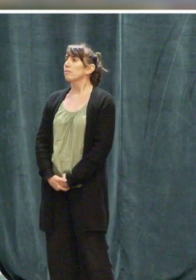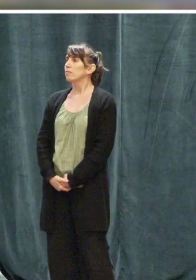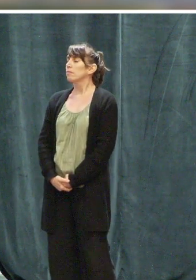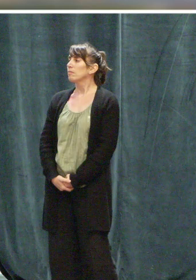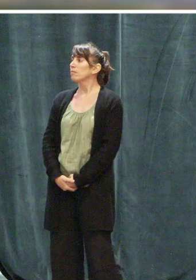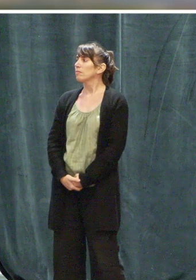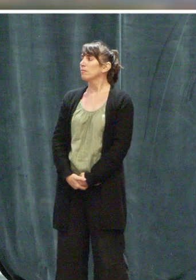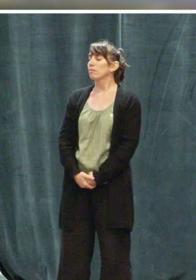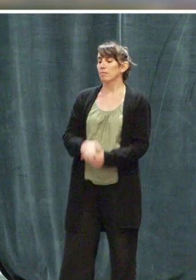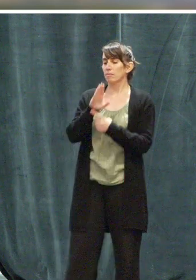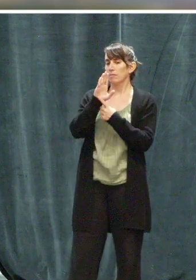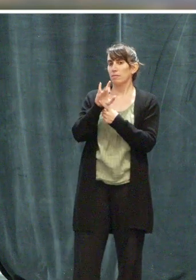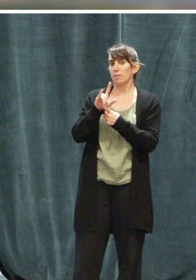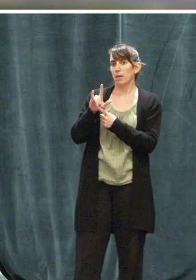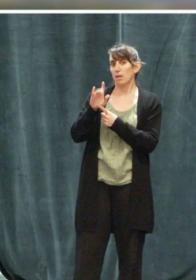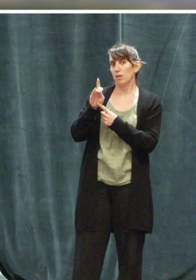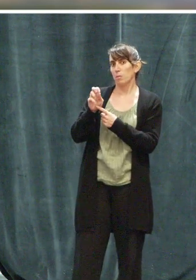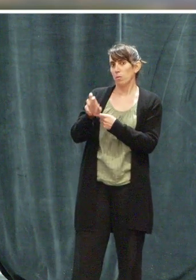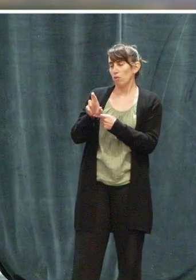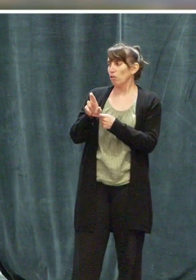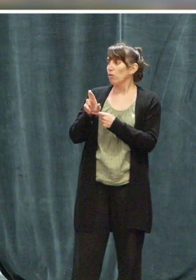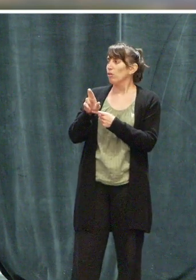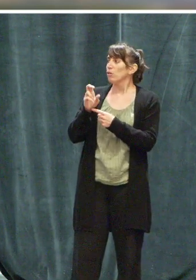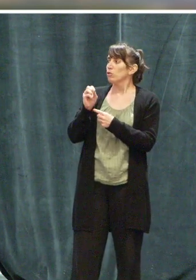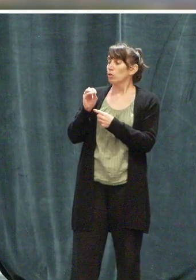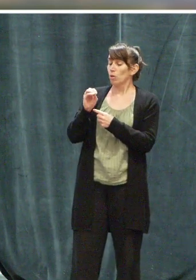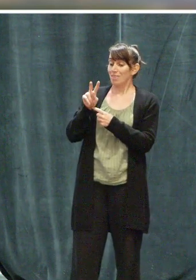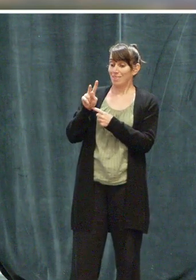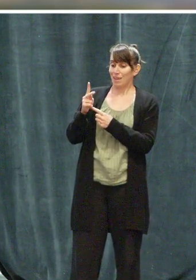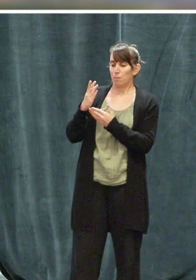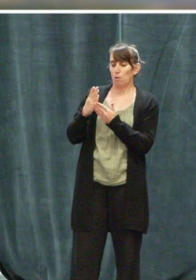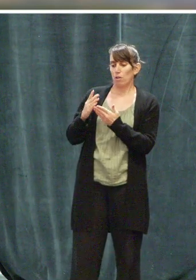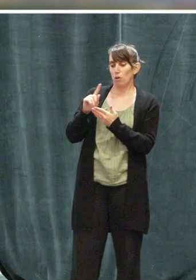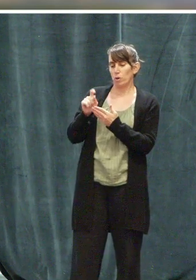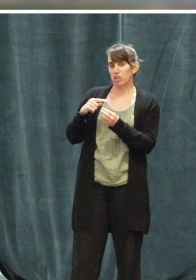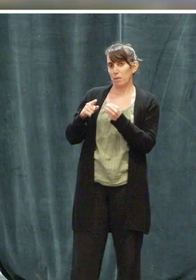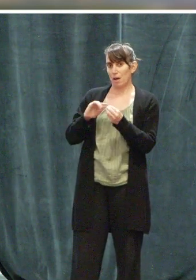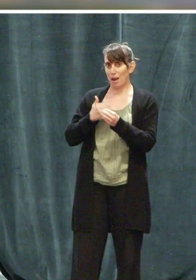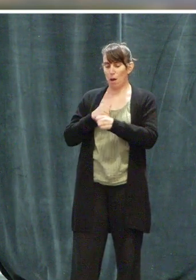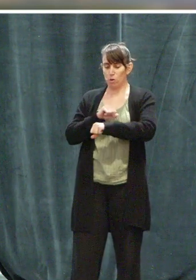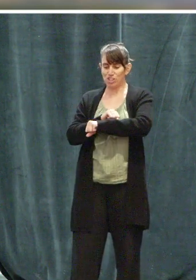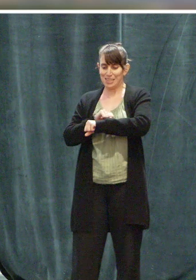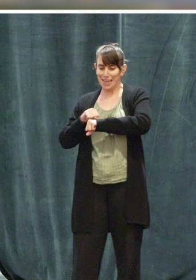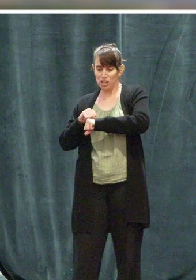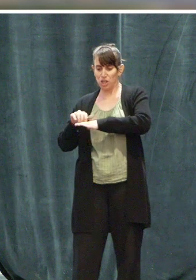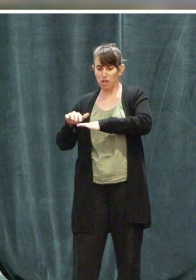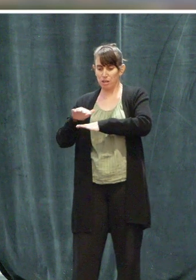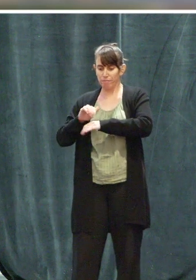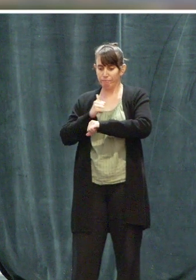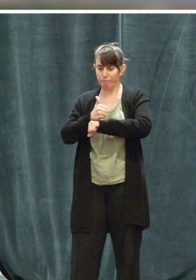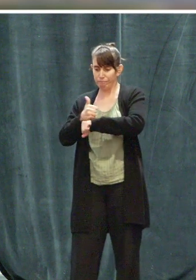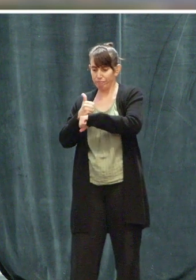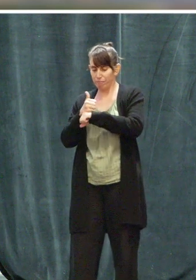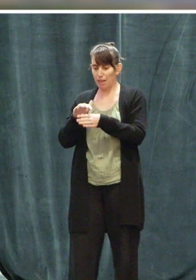Hi, Bill Barton with Turner E. Cruz. And I think the second part of the question was about our staging area in the North